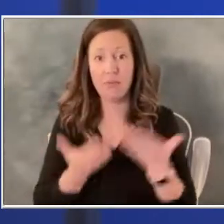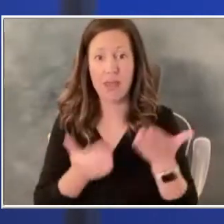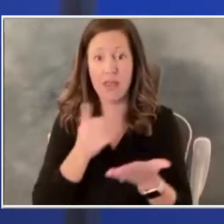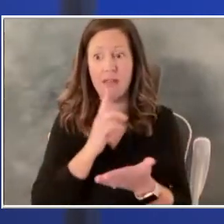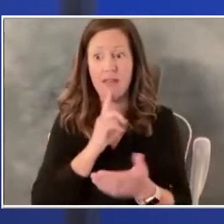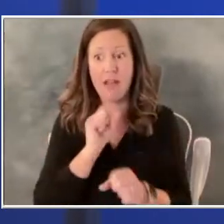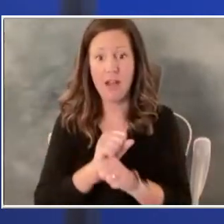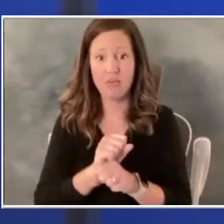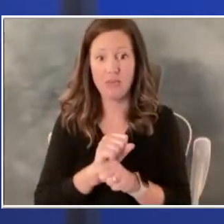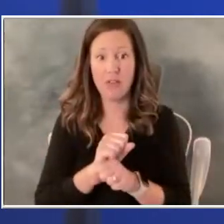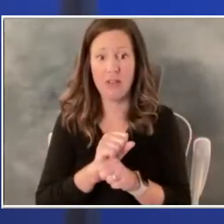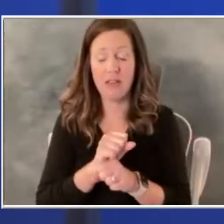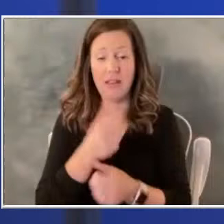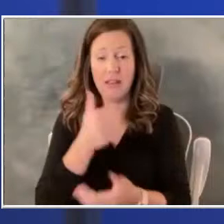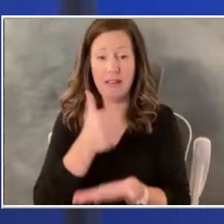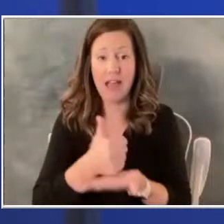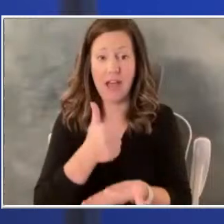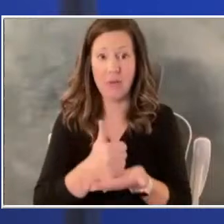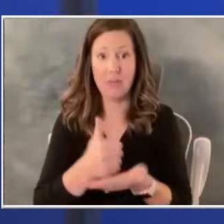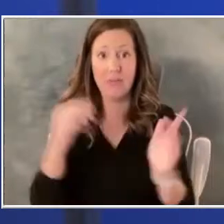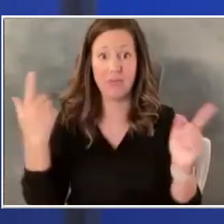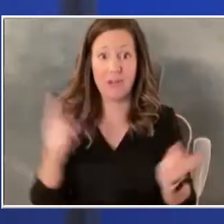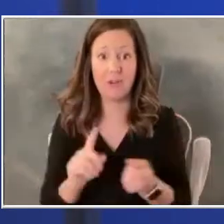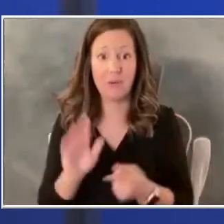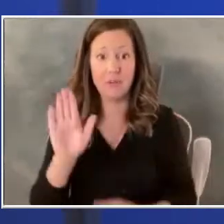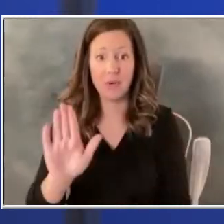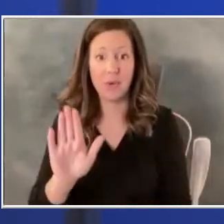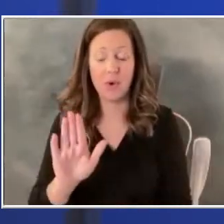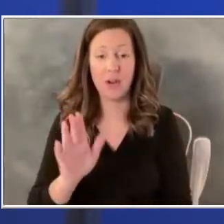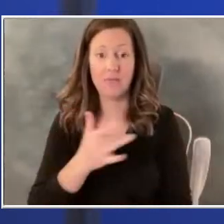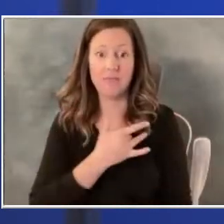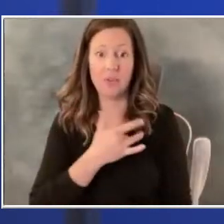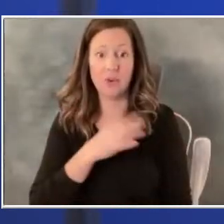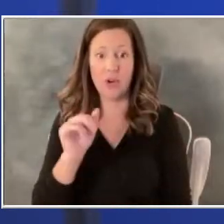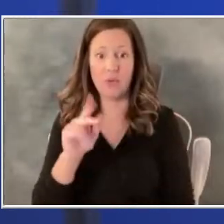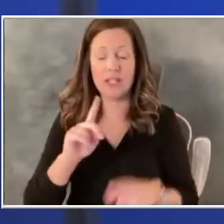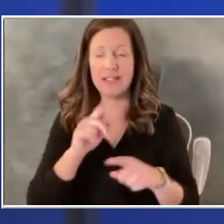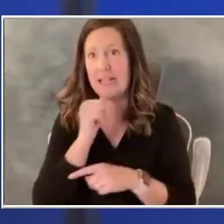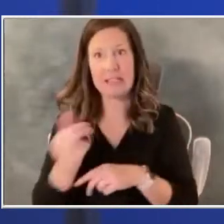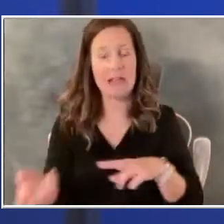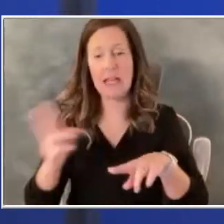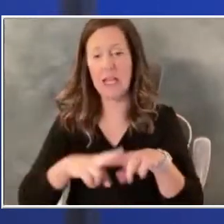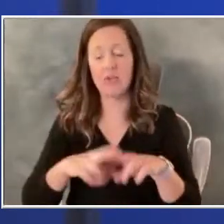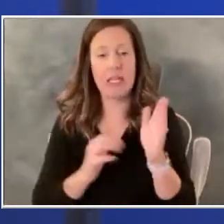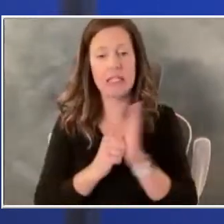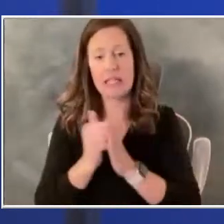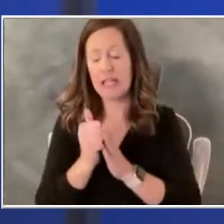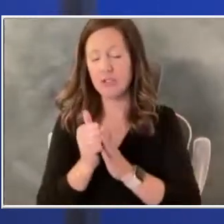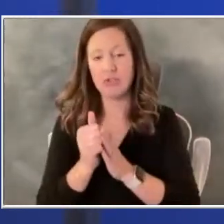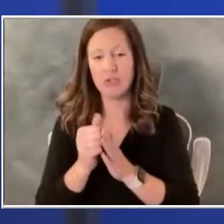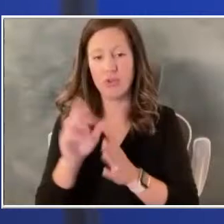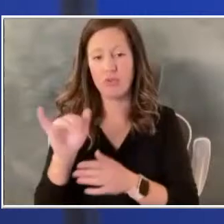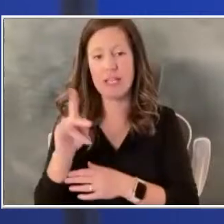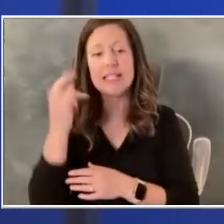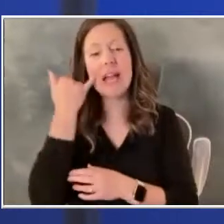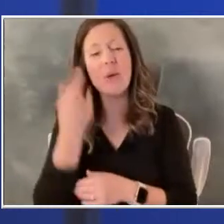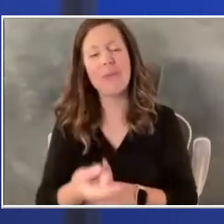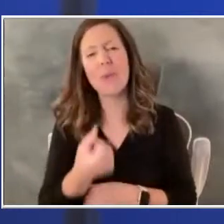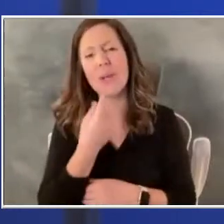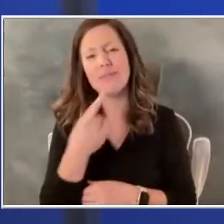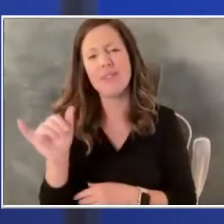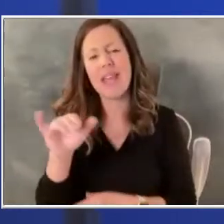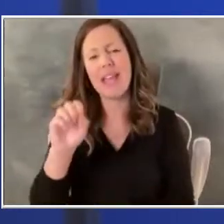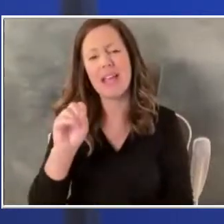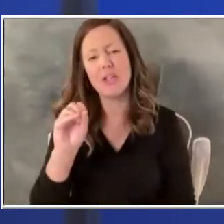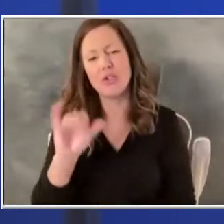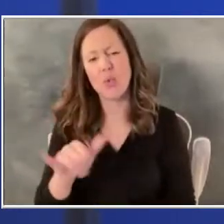your cardiovascular risk, and it certainly isn't going to increase your cancer risk. Now, taking high-dose soy supplements,